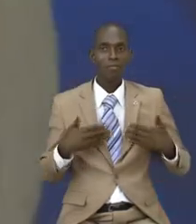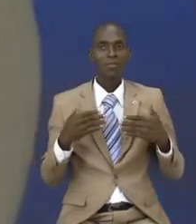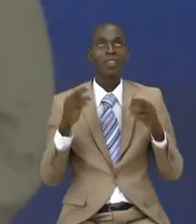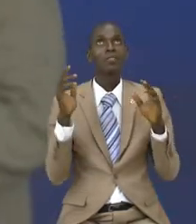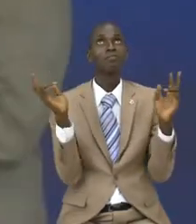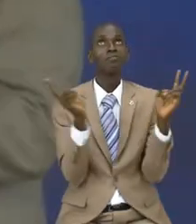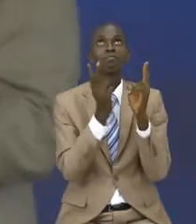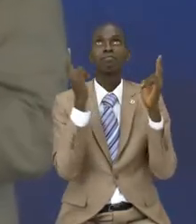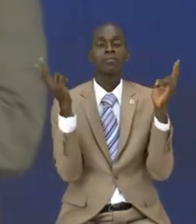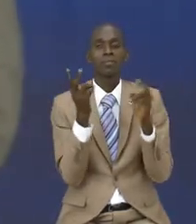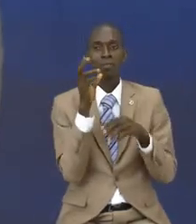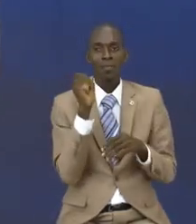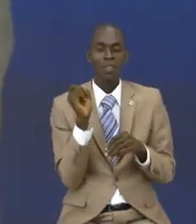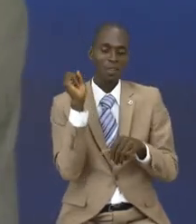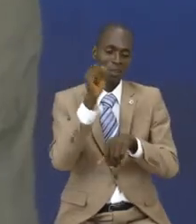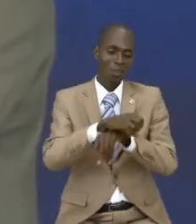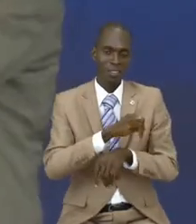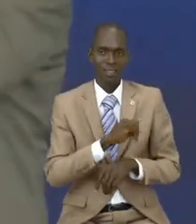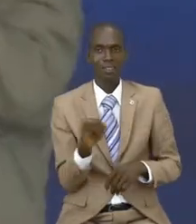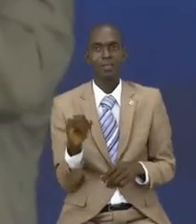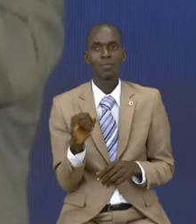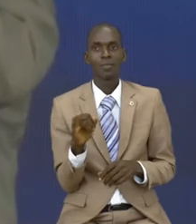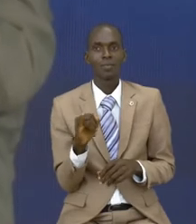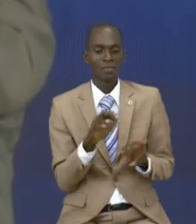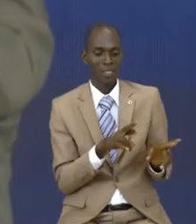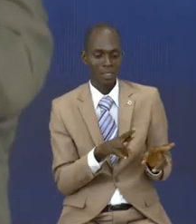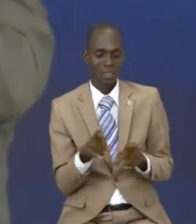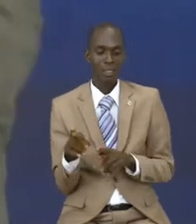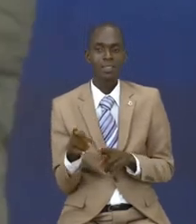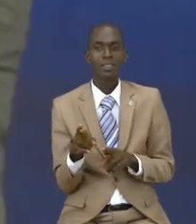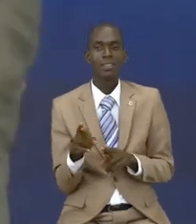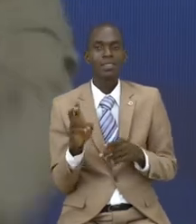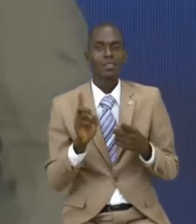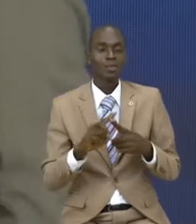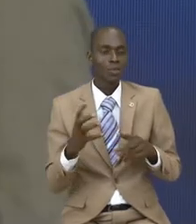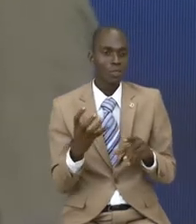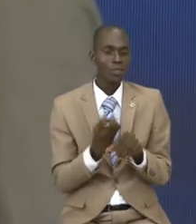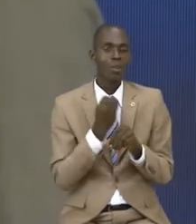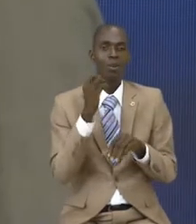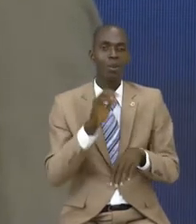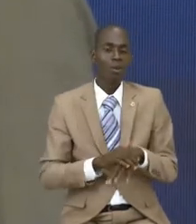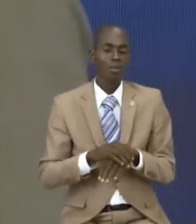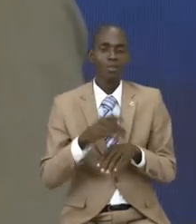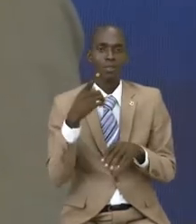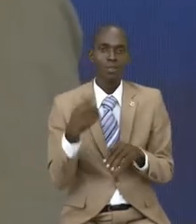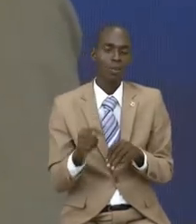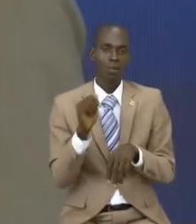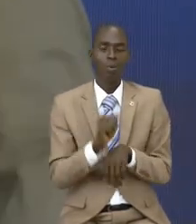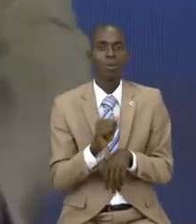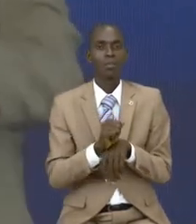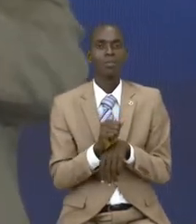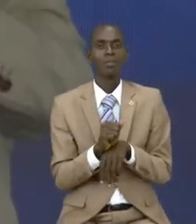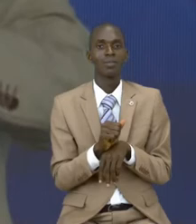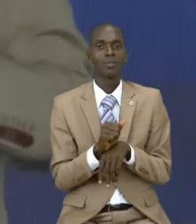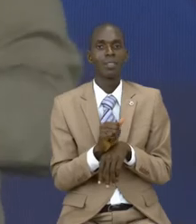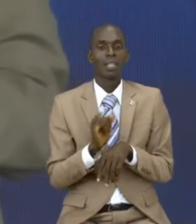victorious, conquering, ready to take on the world.